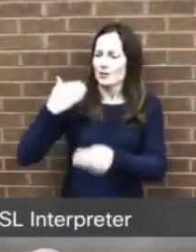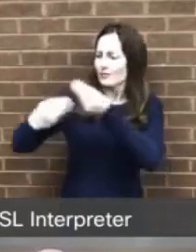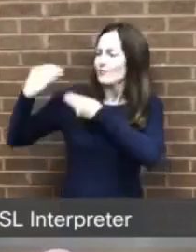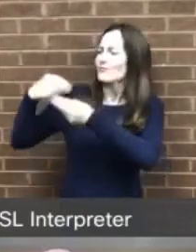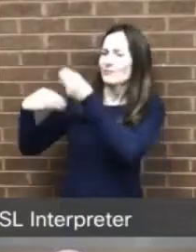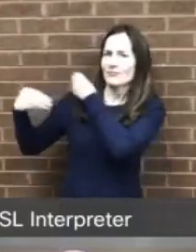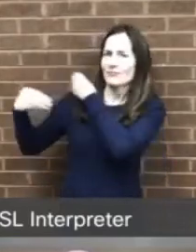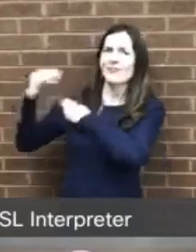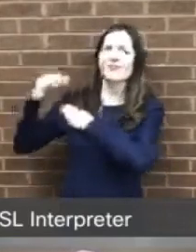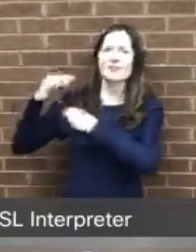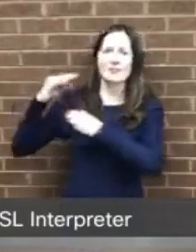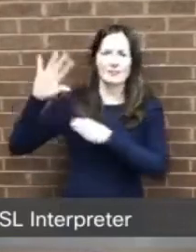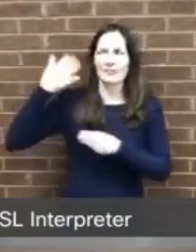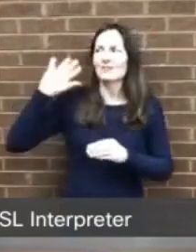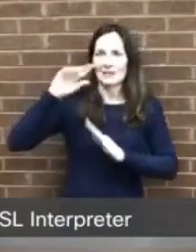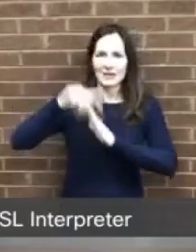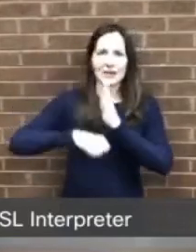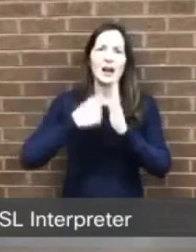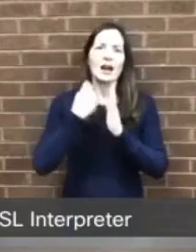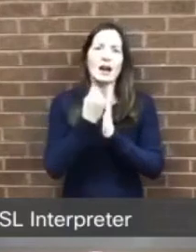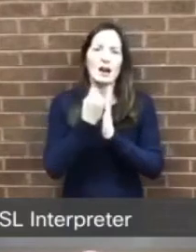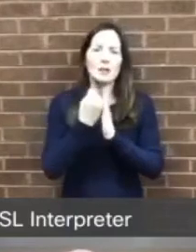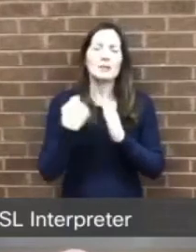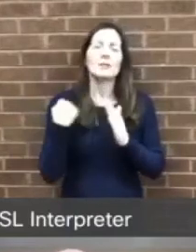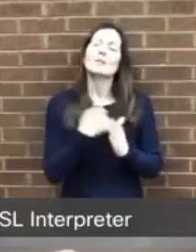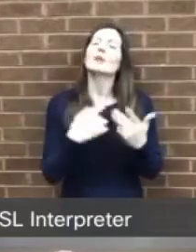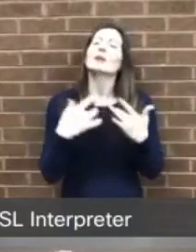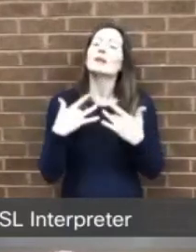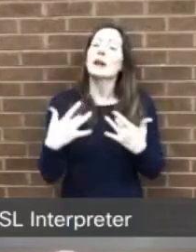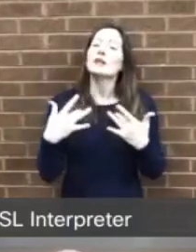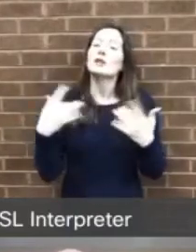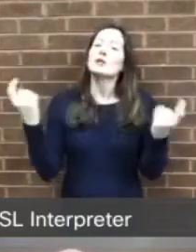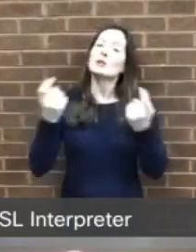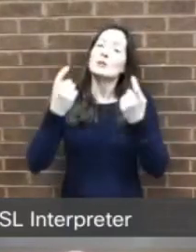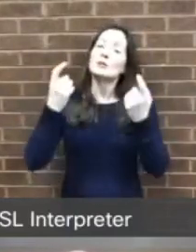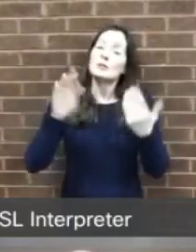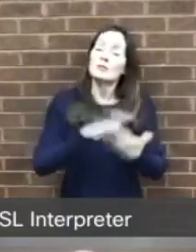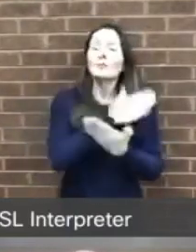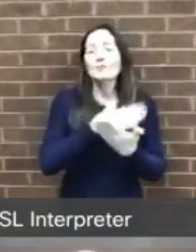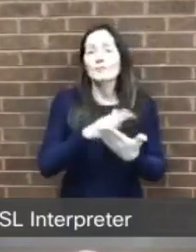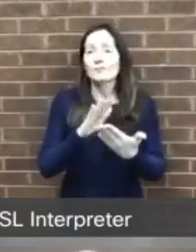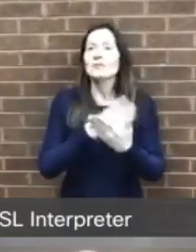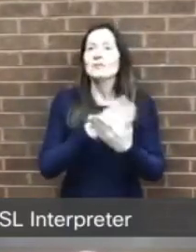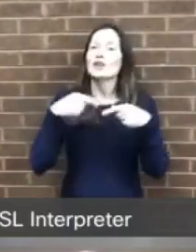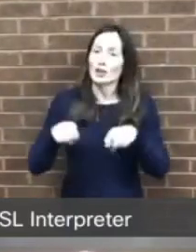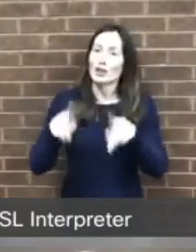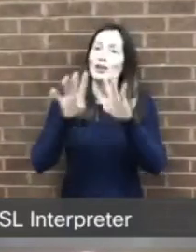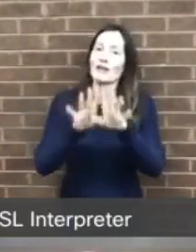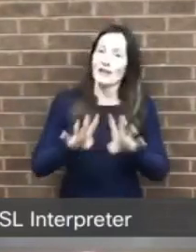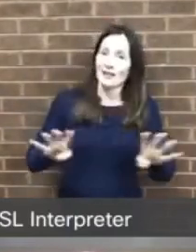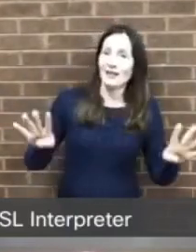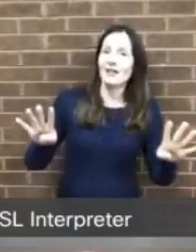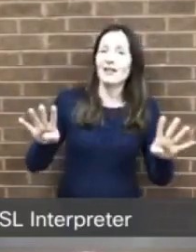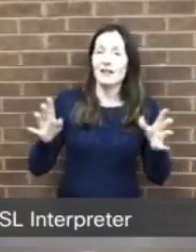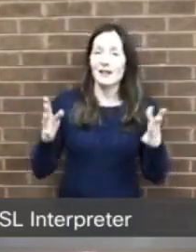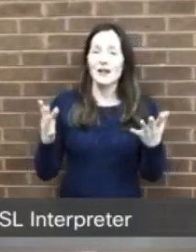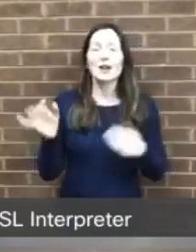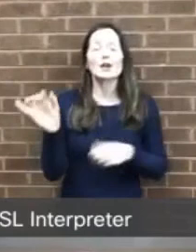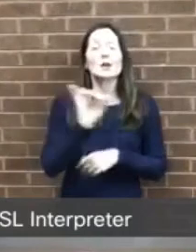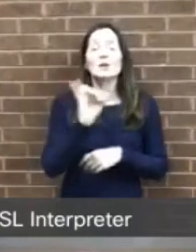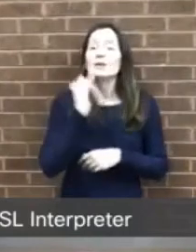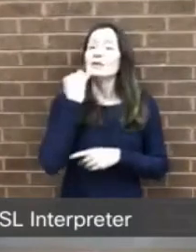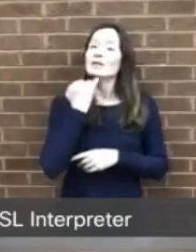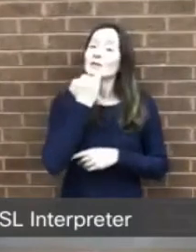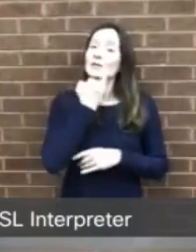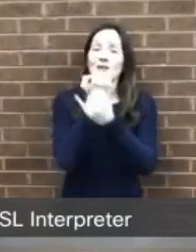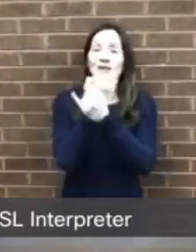song that's sung on Hanukkah, it's sung on Purim, and in many places it's sung on Yom HaTzmaut, Israeli Independence Day.